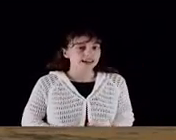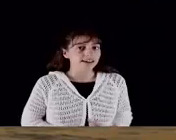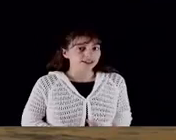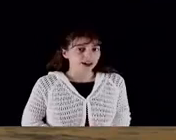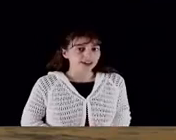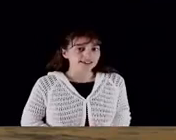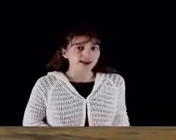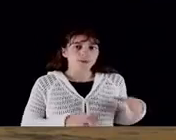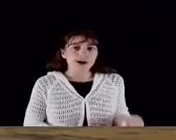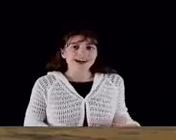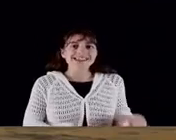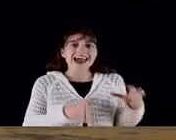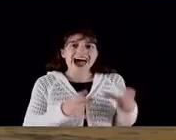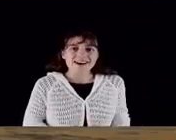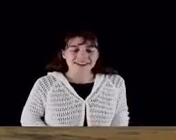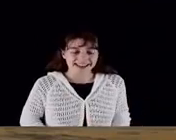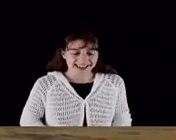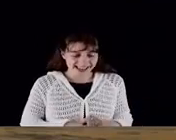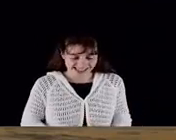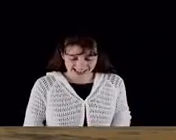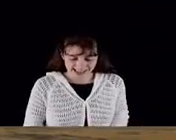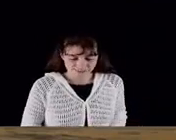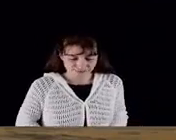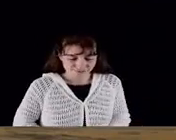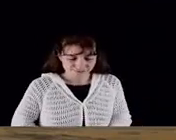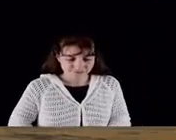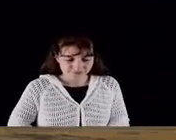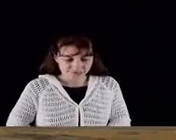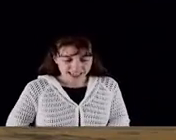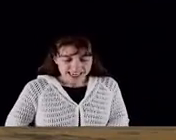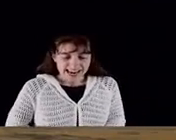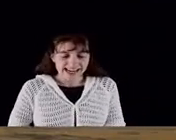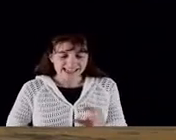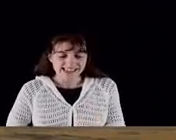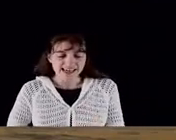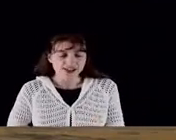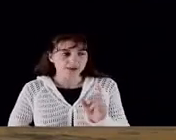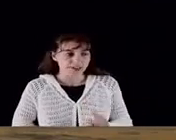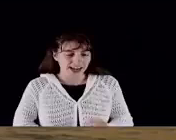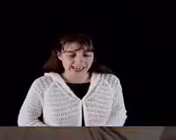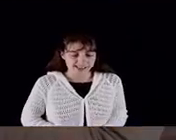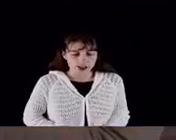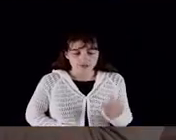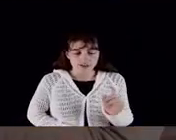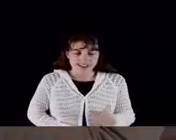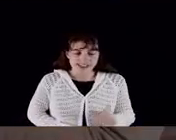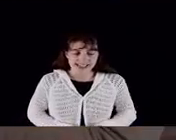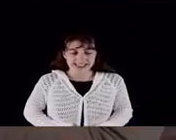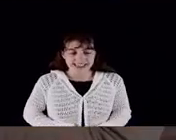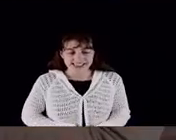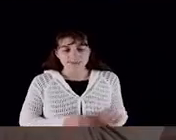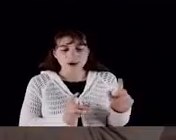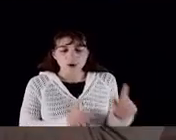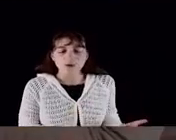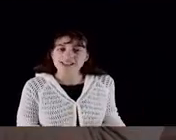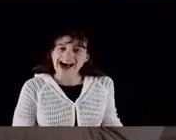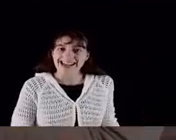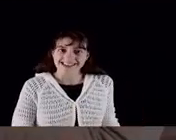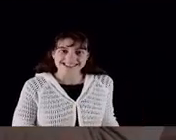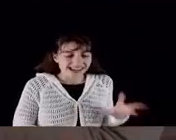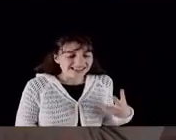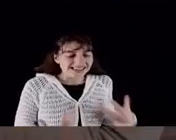young adults, what heaven is like. In Isaiah chapter 8, verse 18, it says, "Behold,